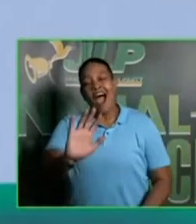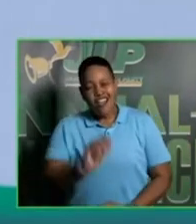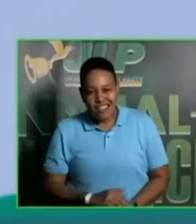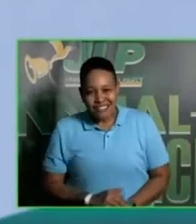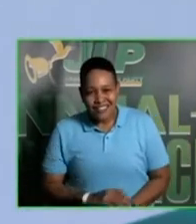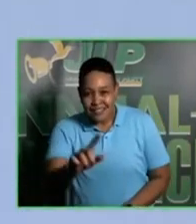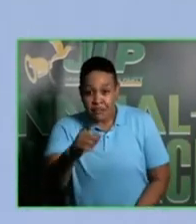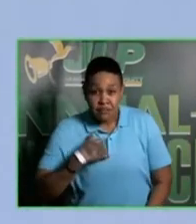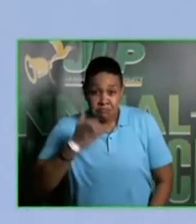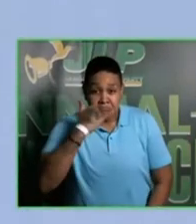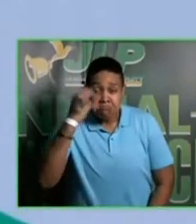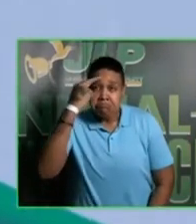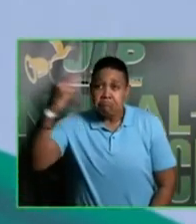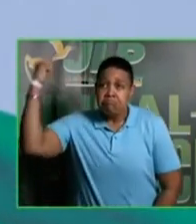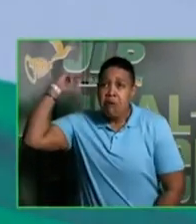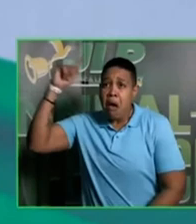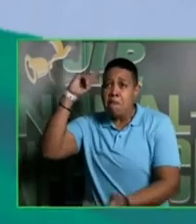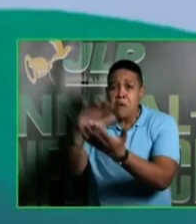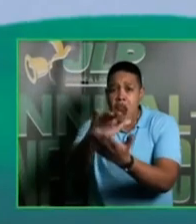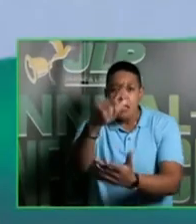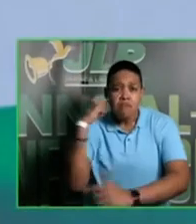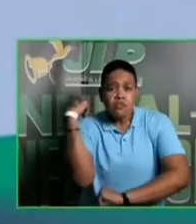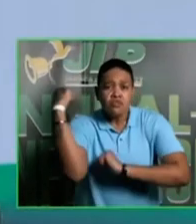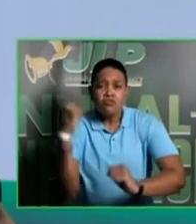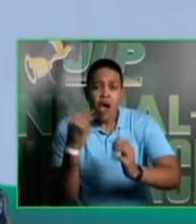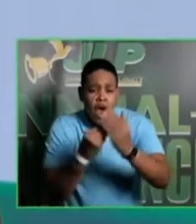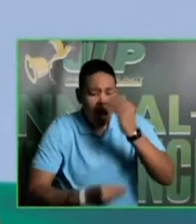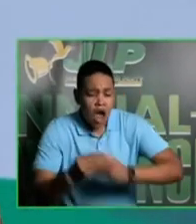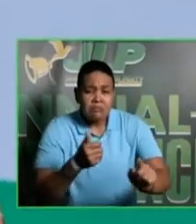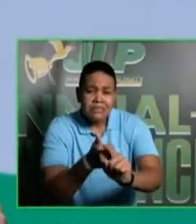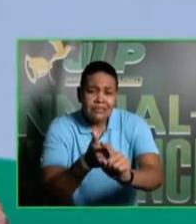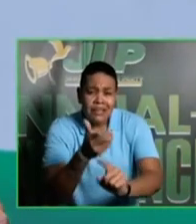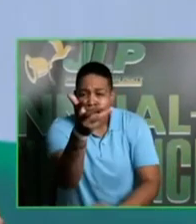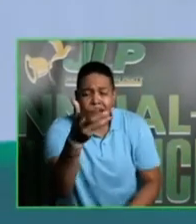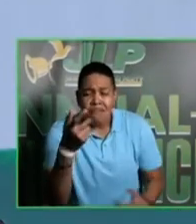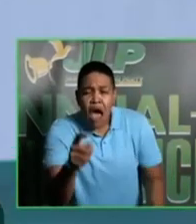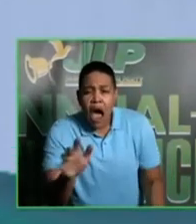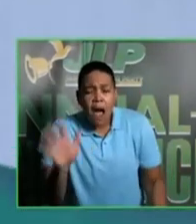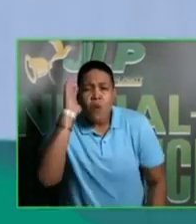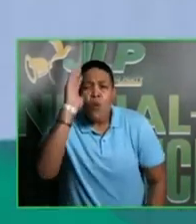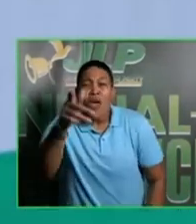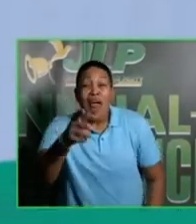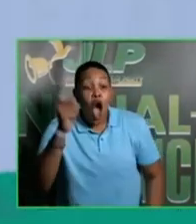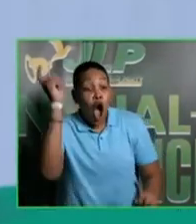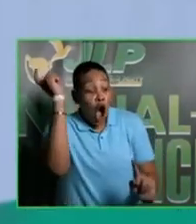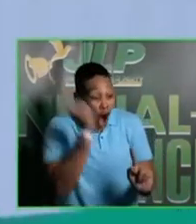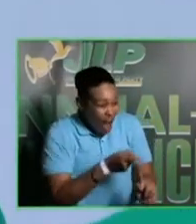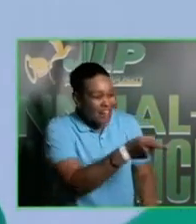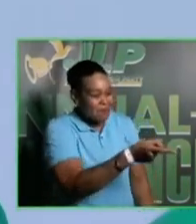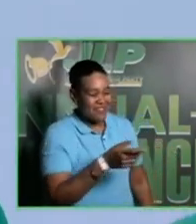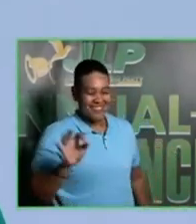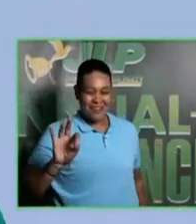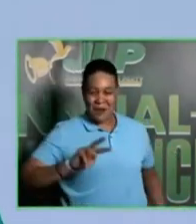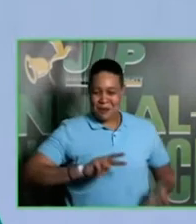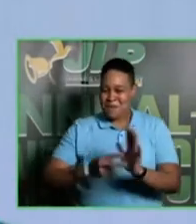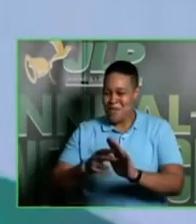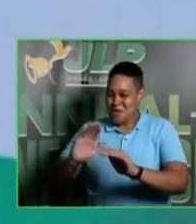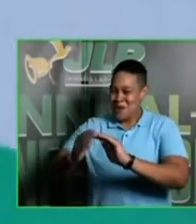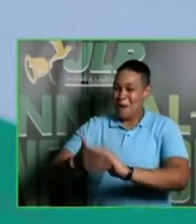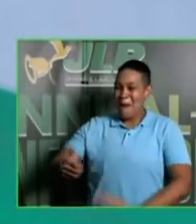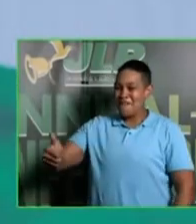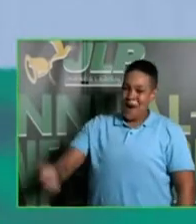to believe that a strong economy by itself will automatically lead to